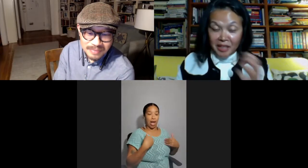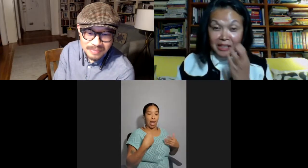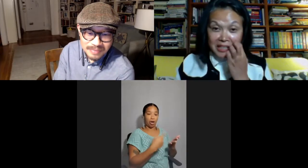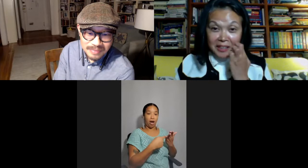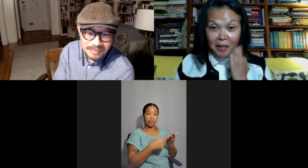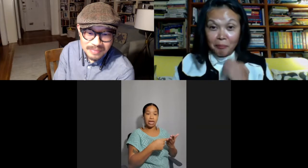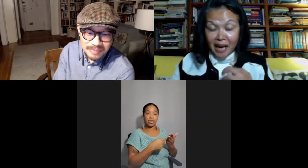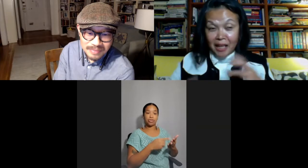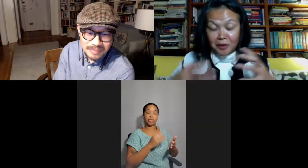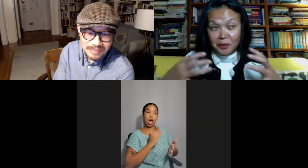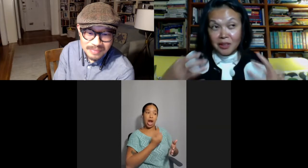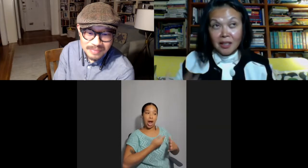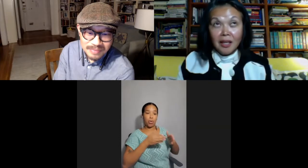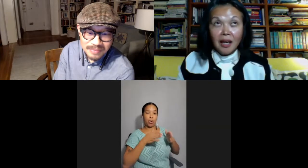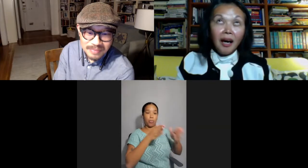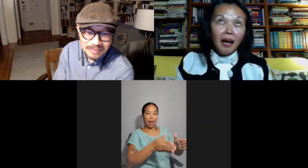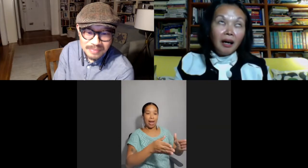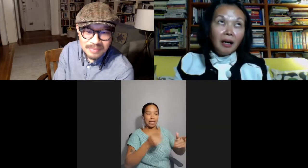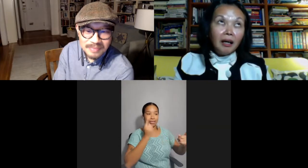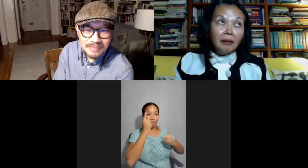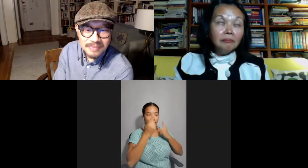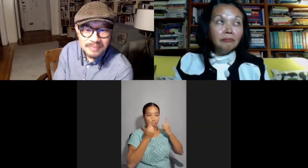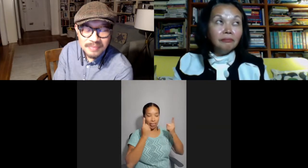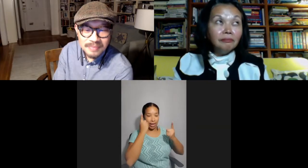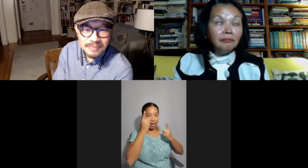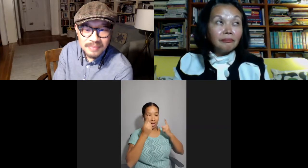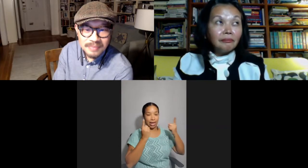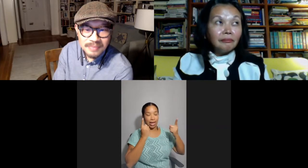of thinking about